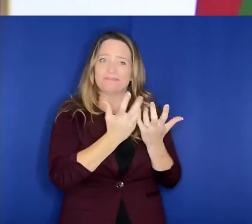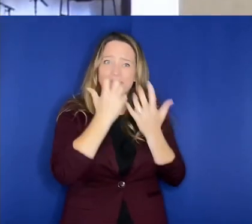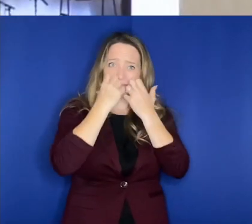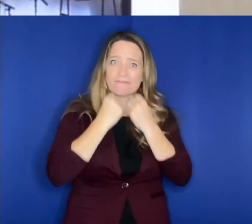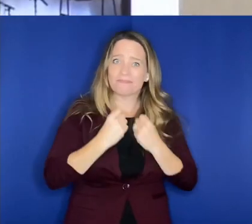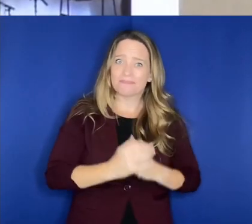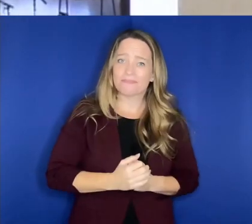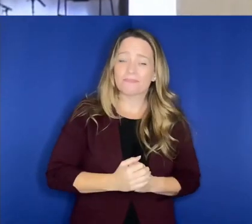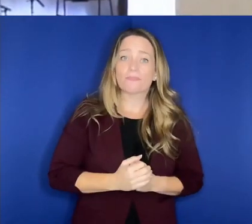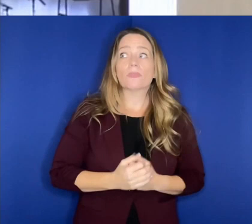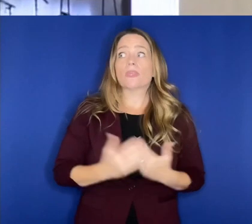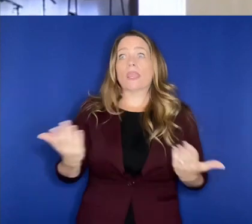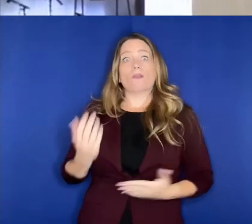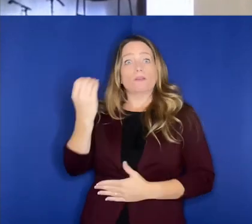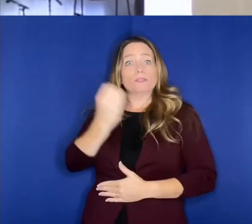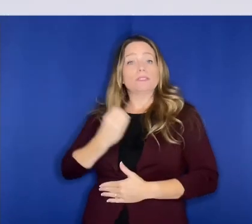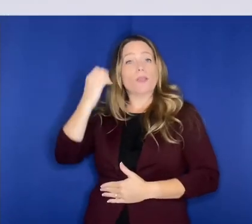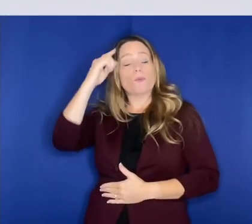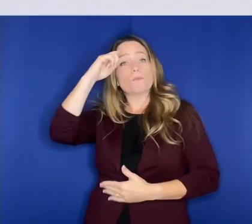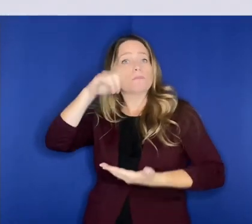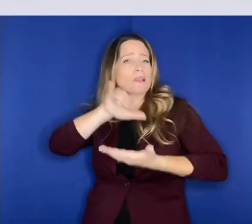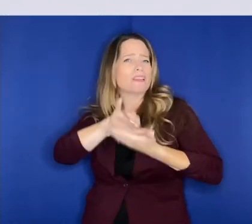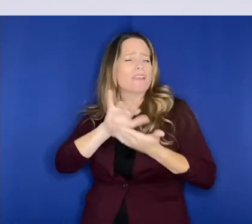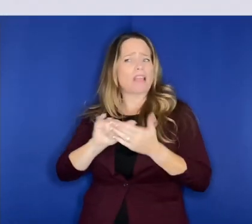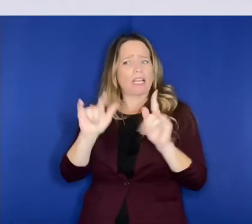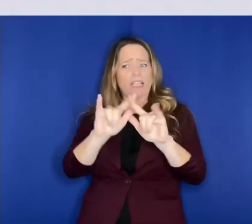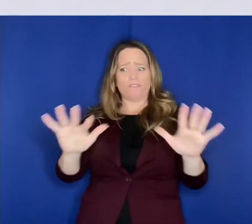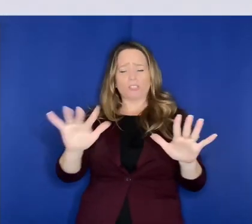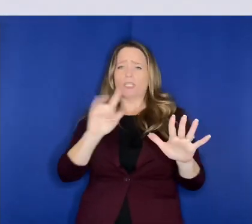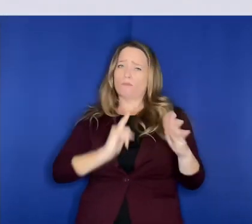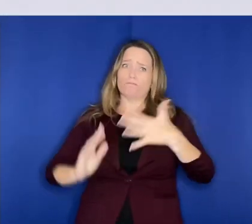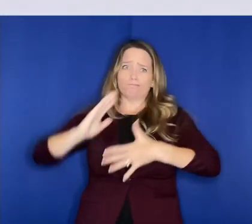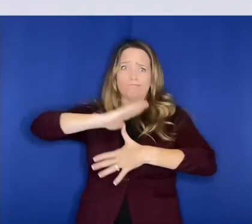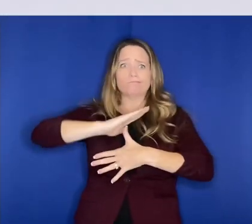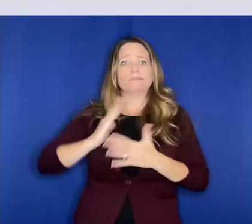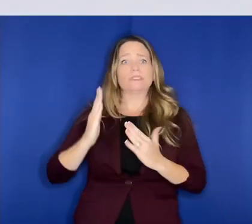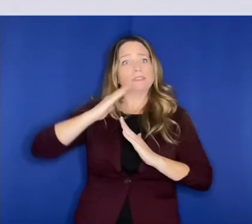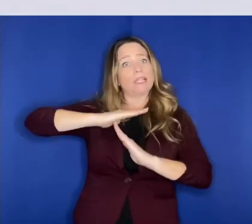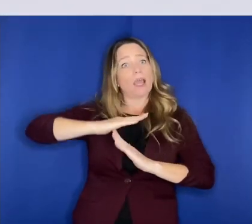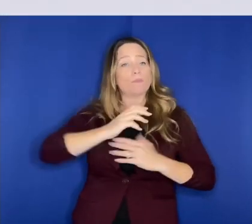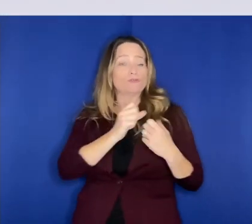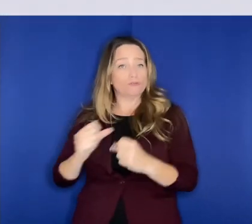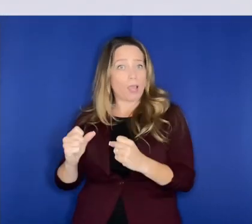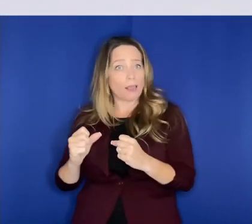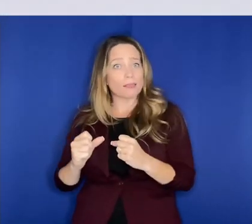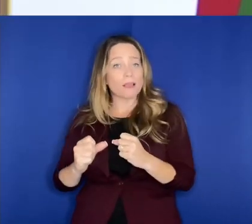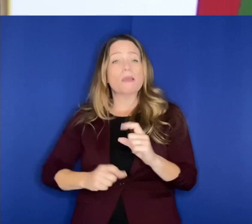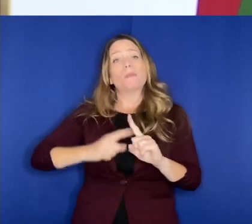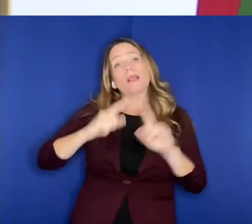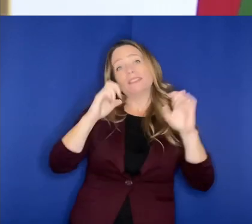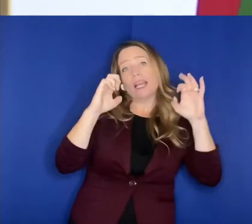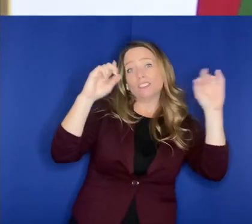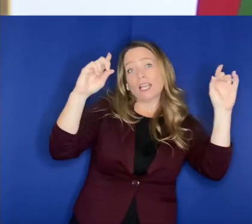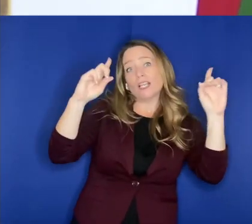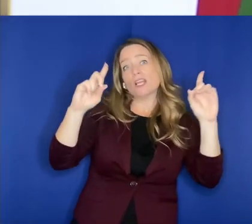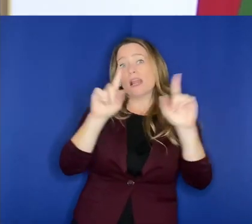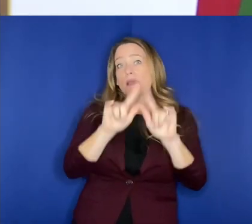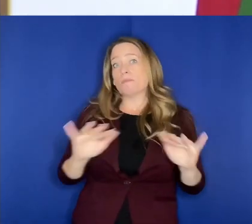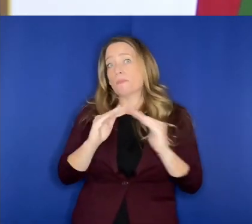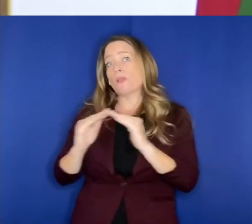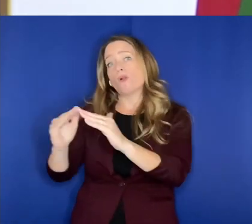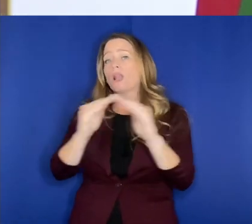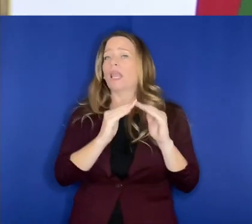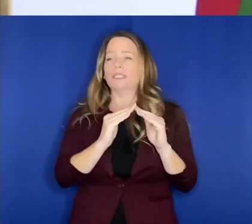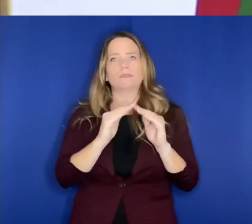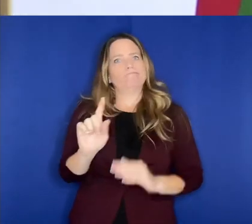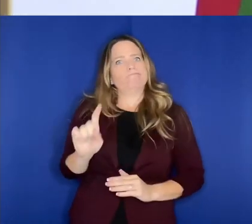Khan. In Ontario, we believe diversity is one of our greatest strengths, and education and pluralism are key to